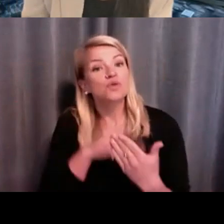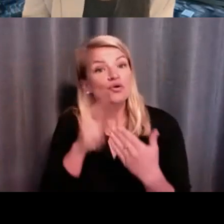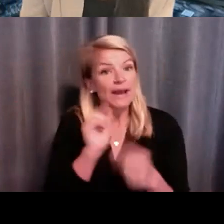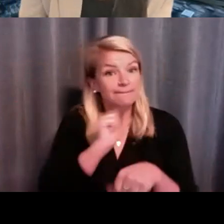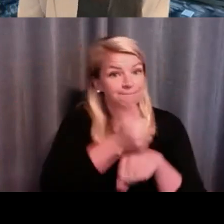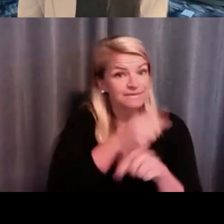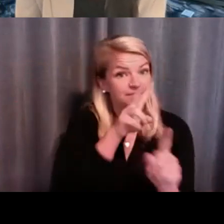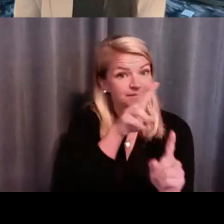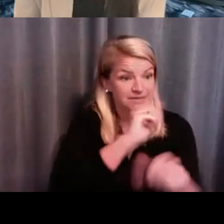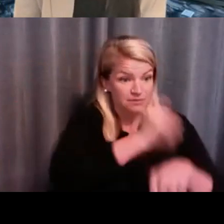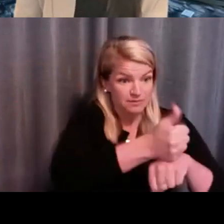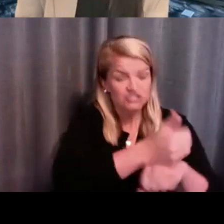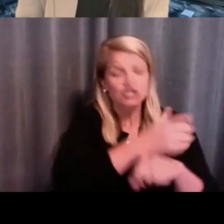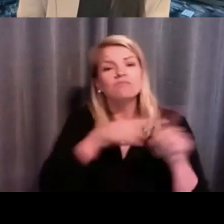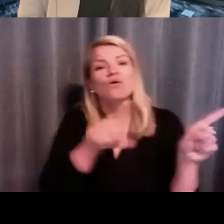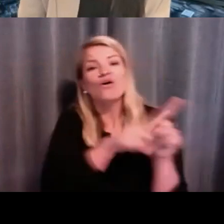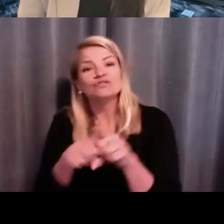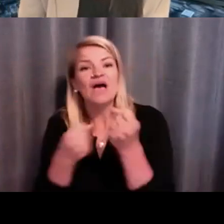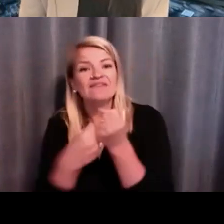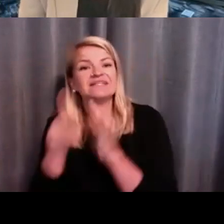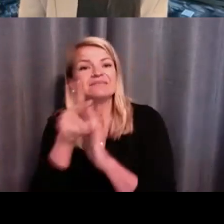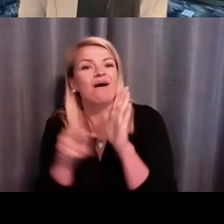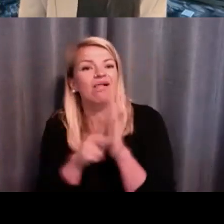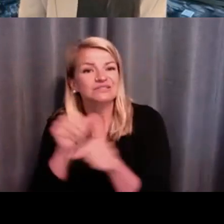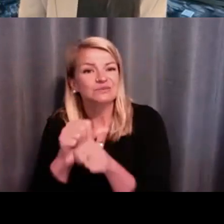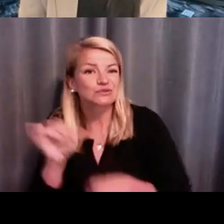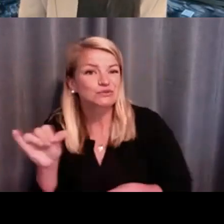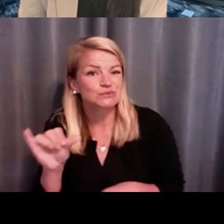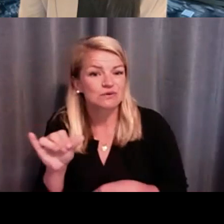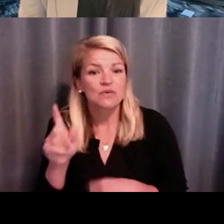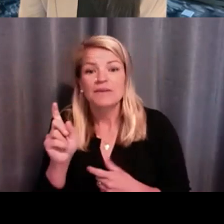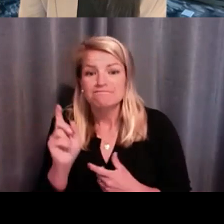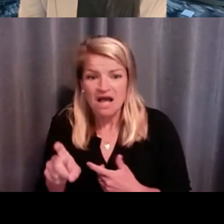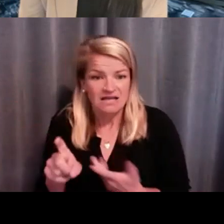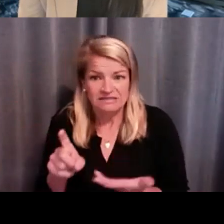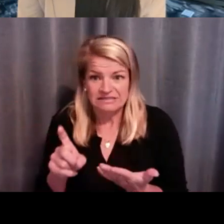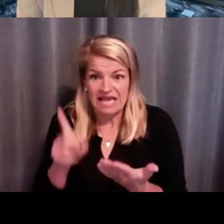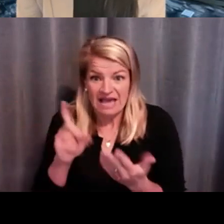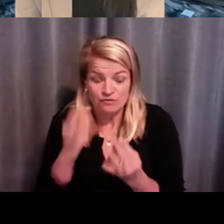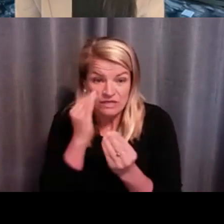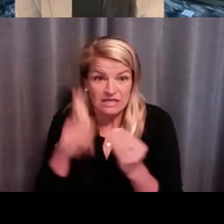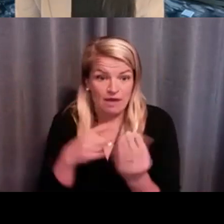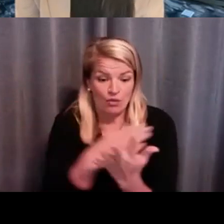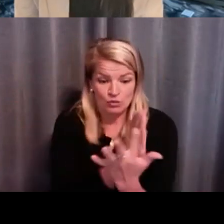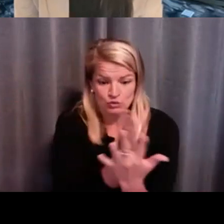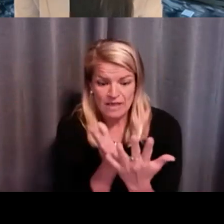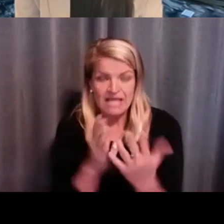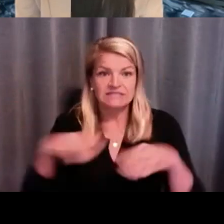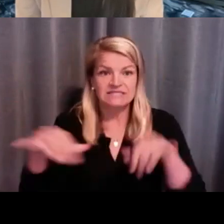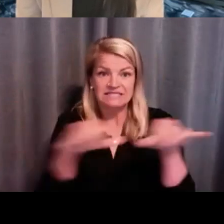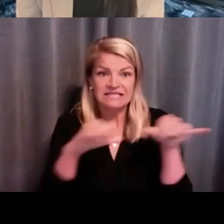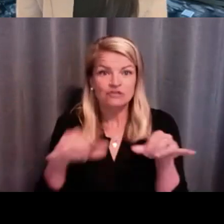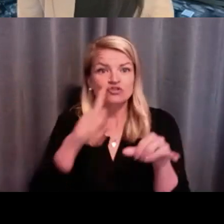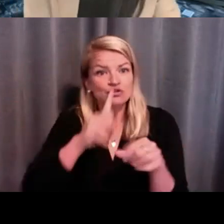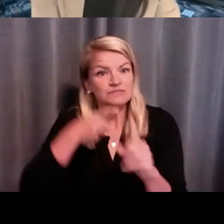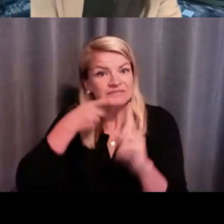the advocacy and policy work. We need to keep in mind that there's domains and standards specific dedicated to that